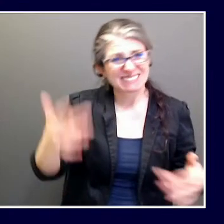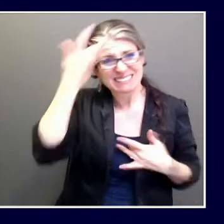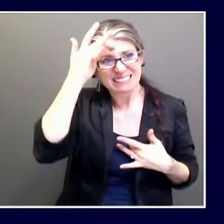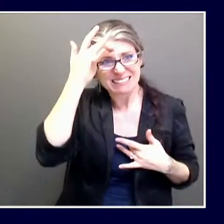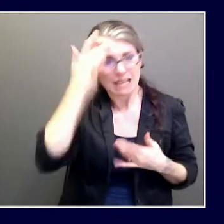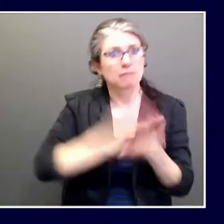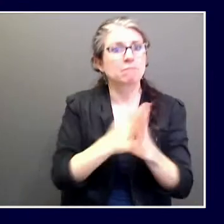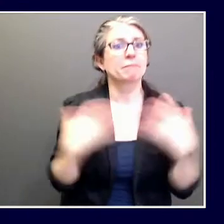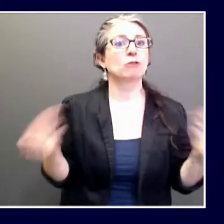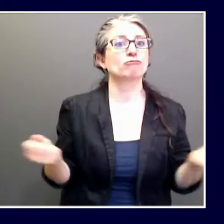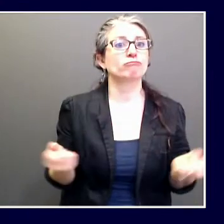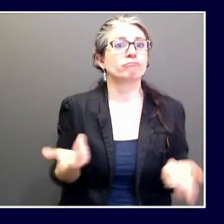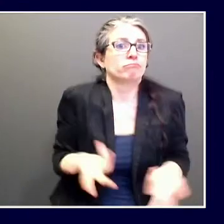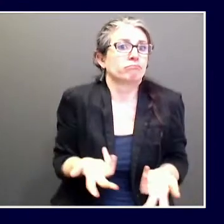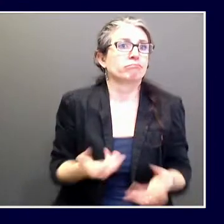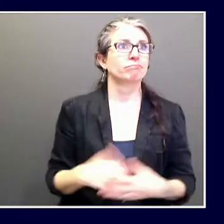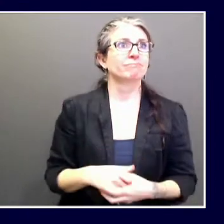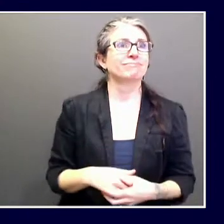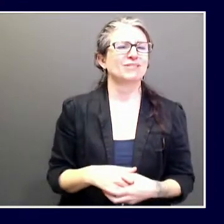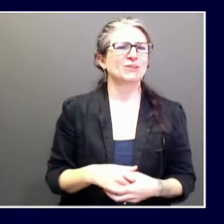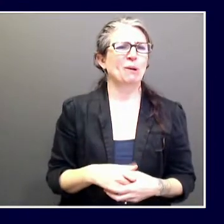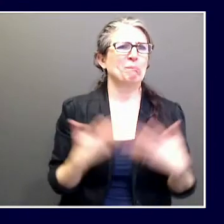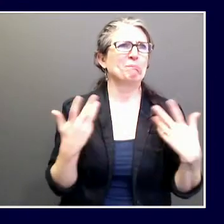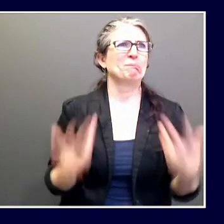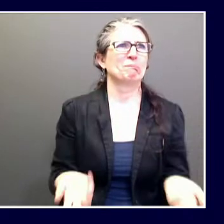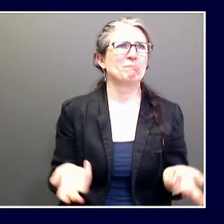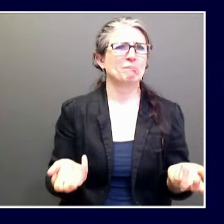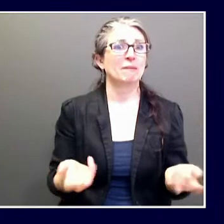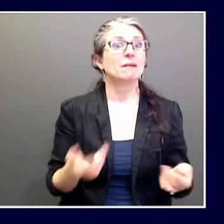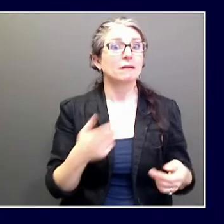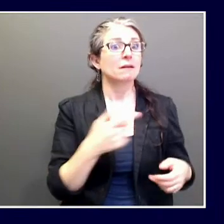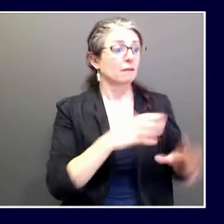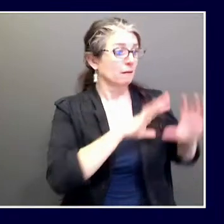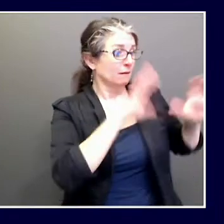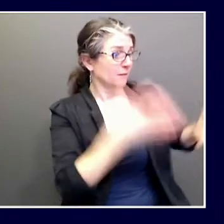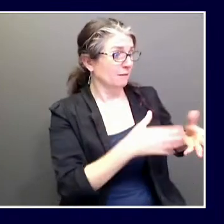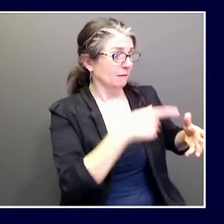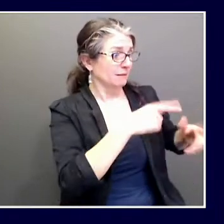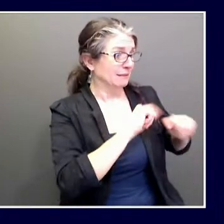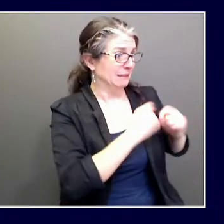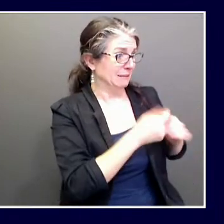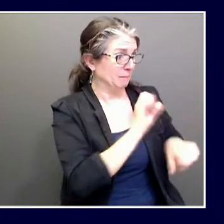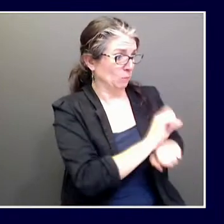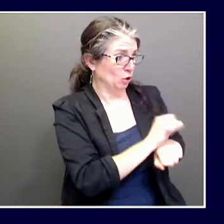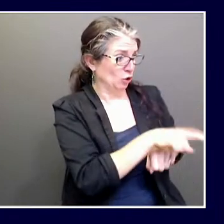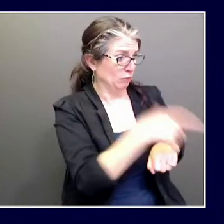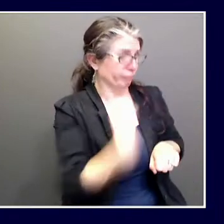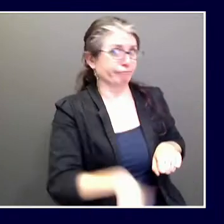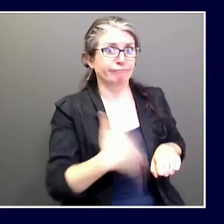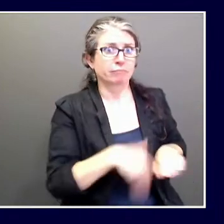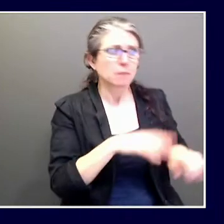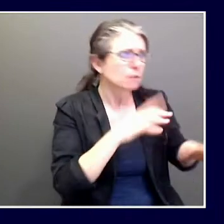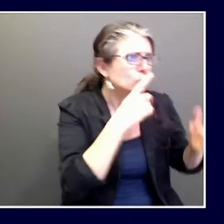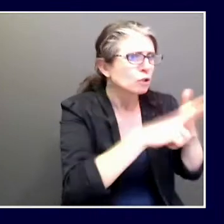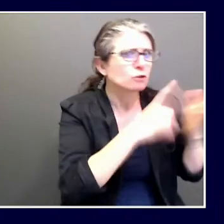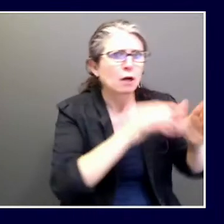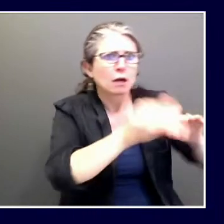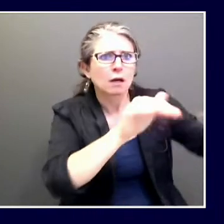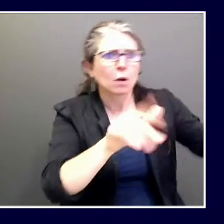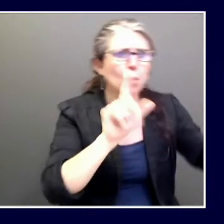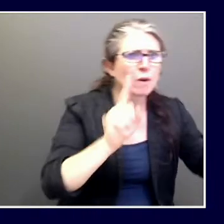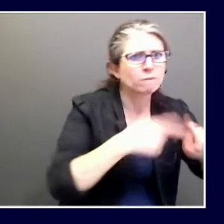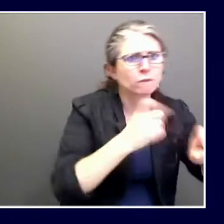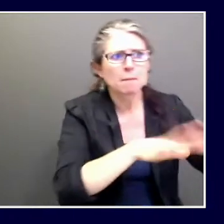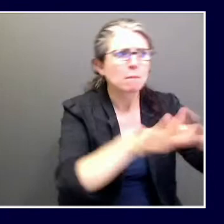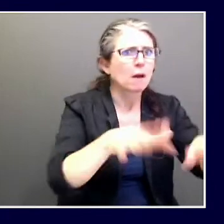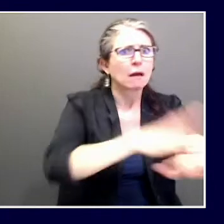for anyone with COVID, but I don't want to give you the false impression that it is a special strategy in the face of Omicron. It's important. We